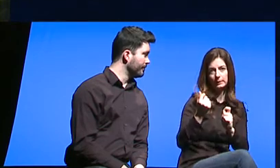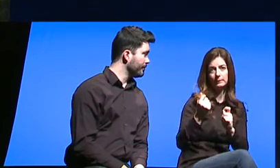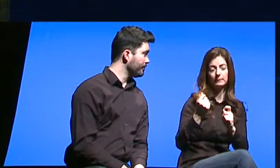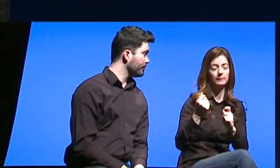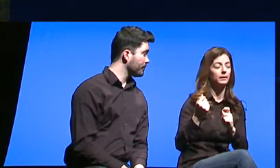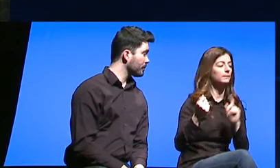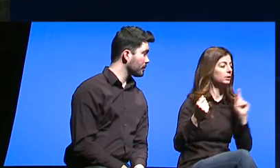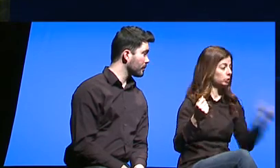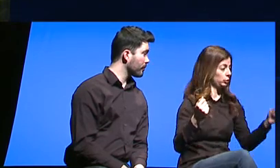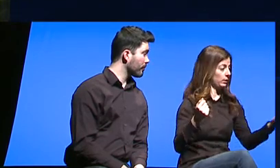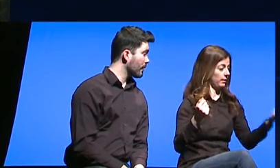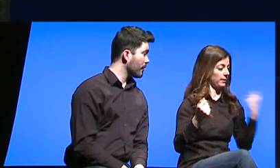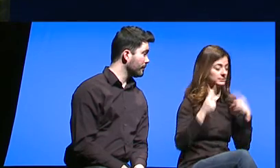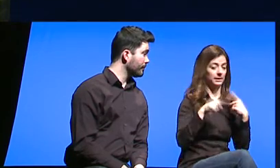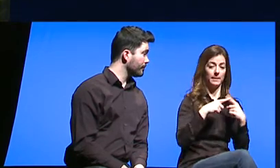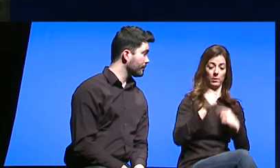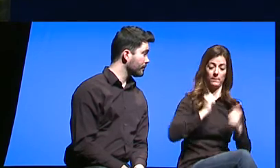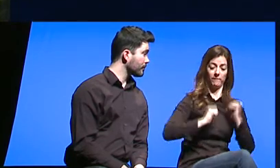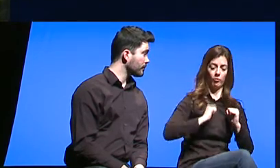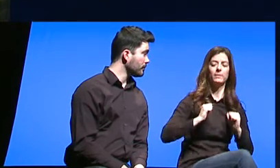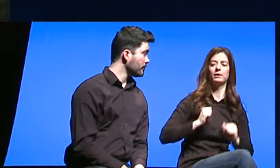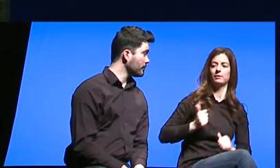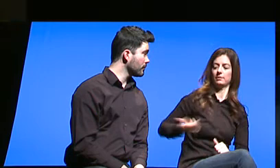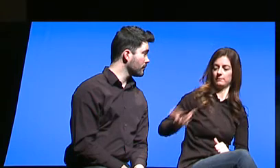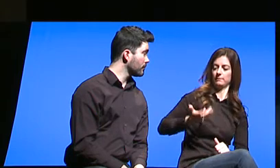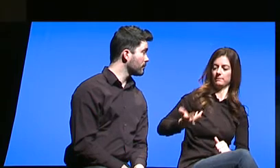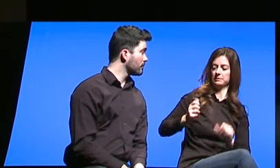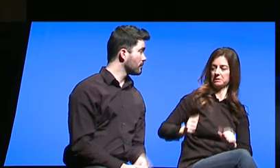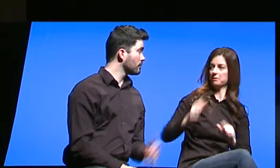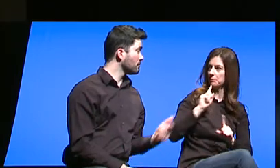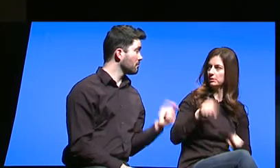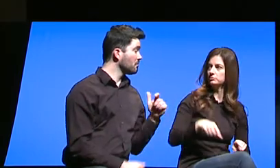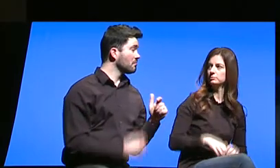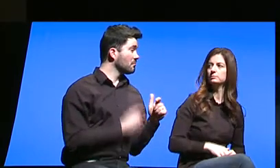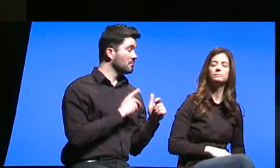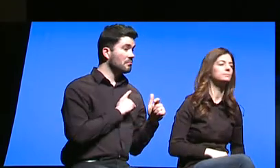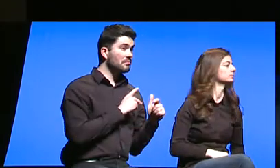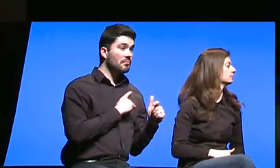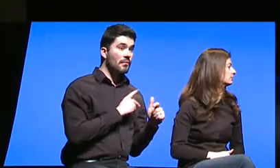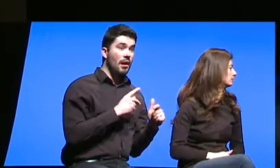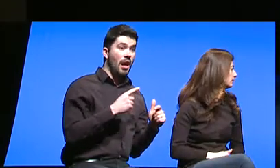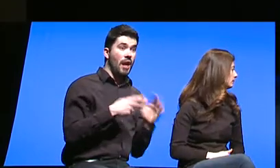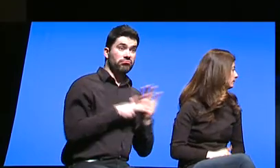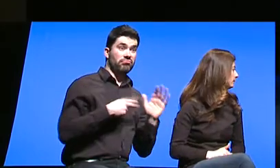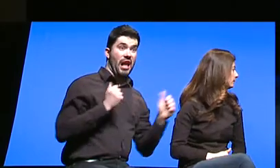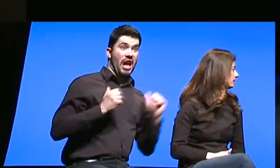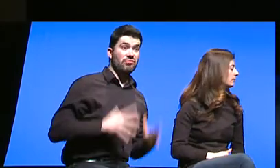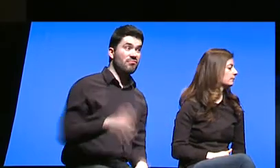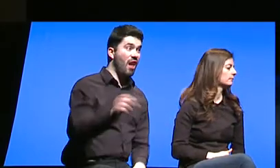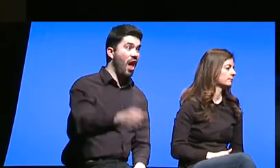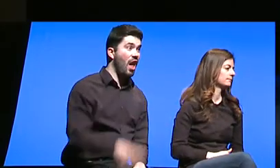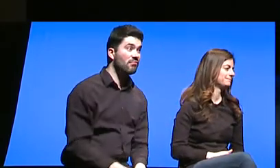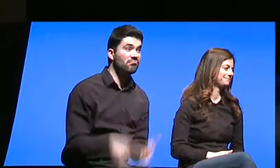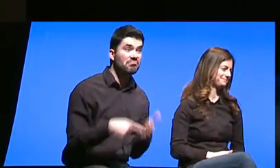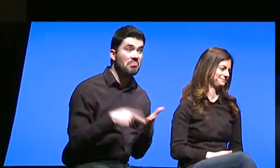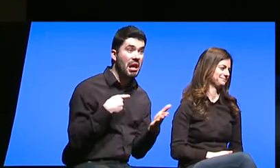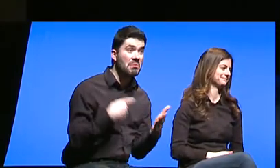cast to speak about performing themselves. Yeah, I mean, I think I'm an actor, like, why not? I get paid.